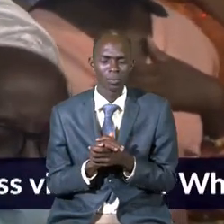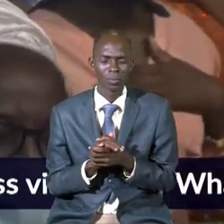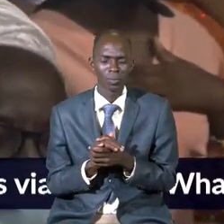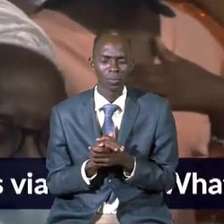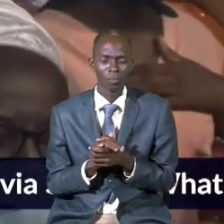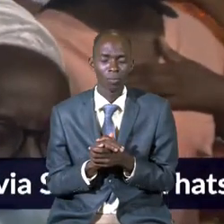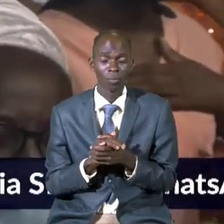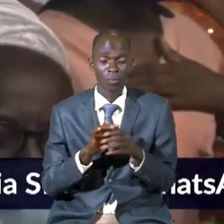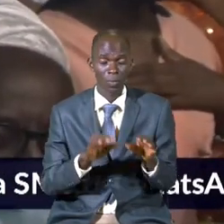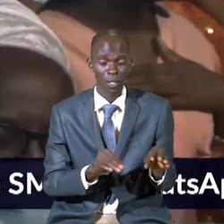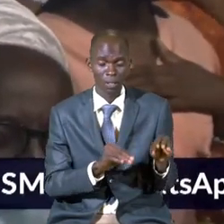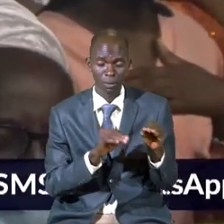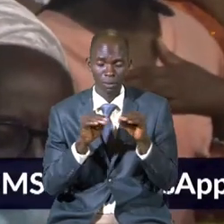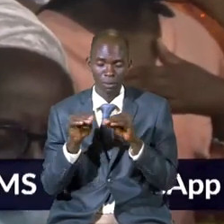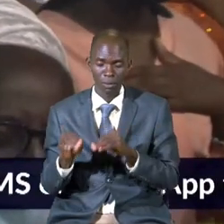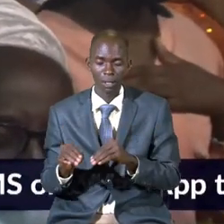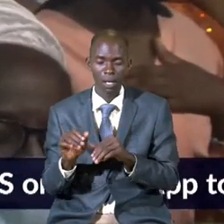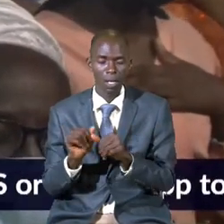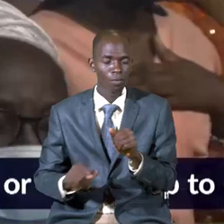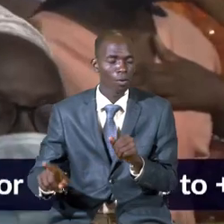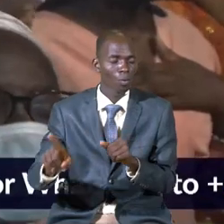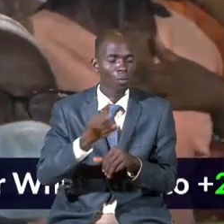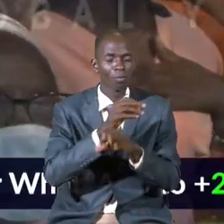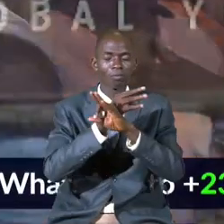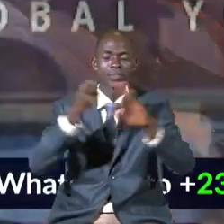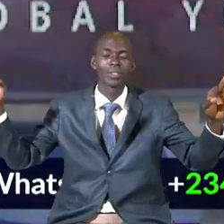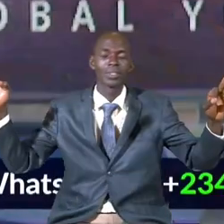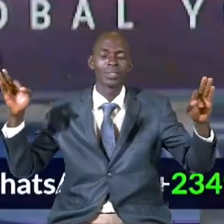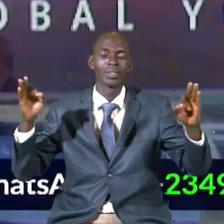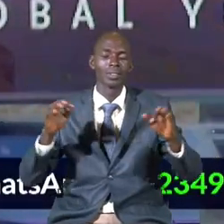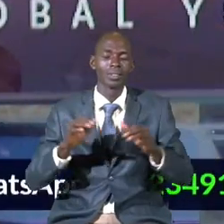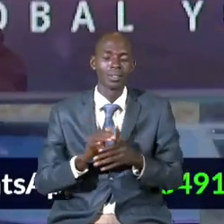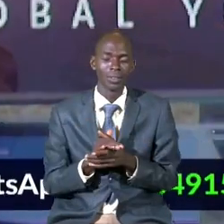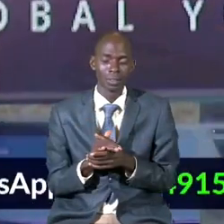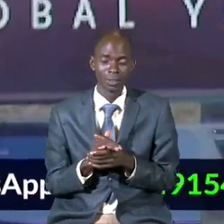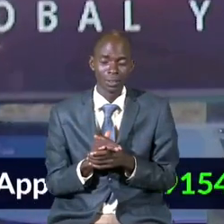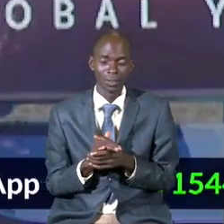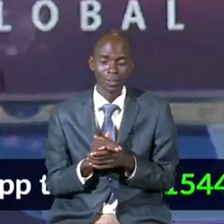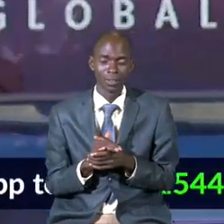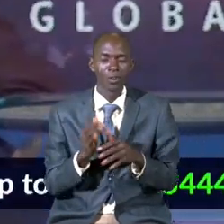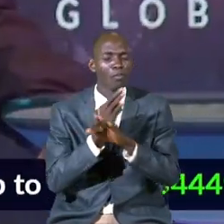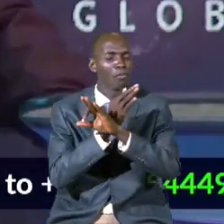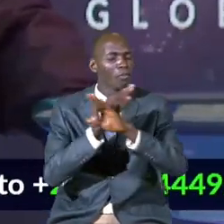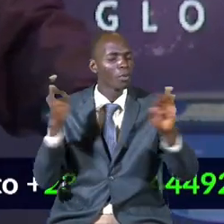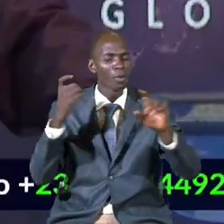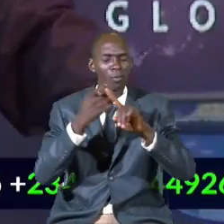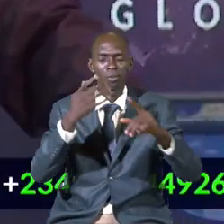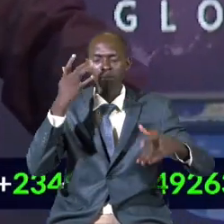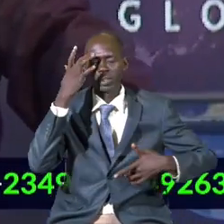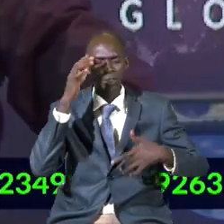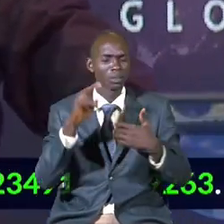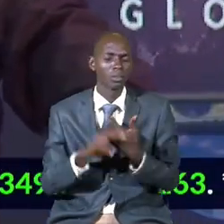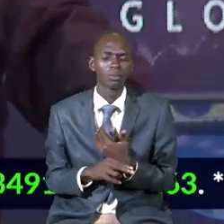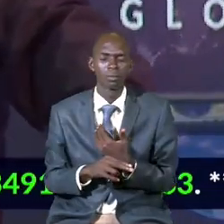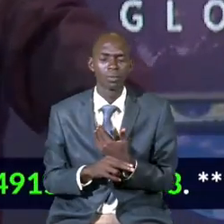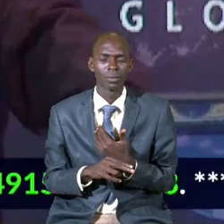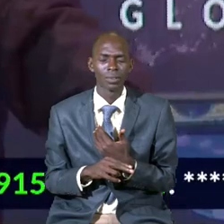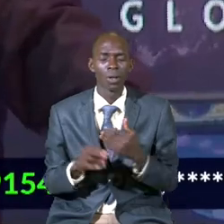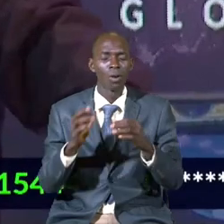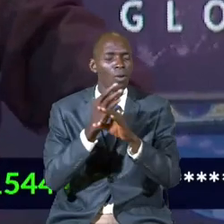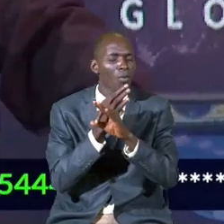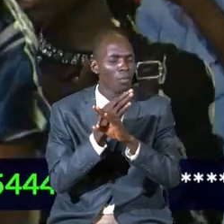search everyone free free from sickness free